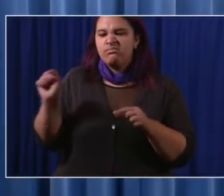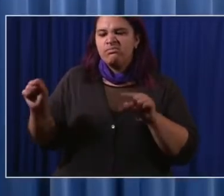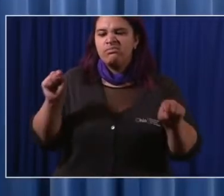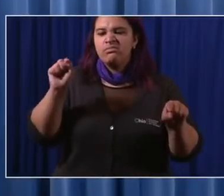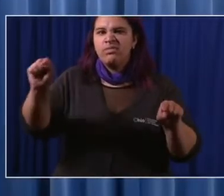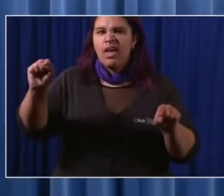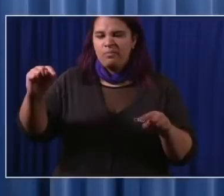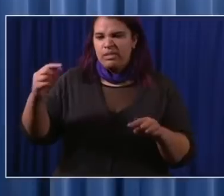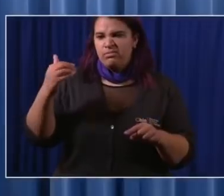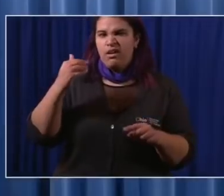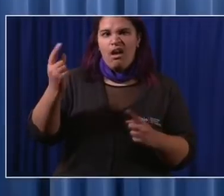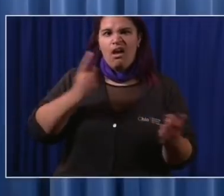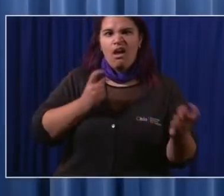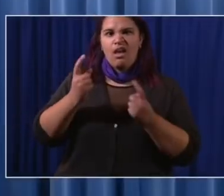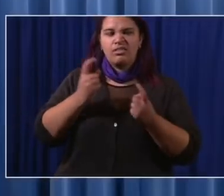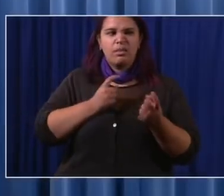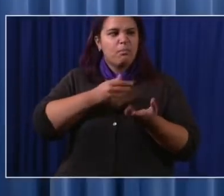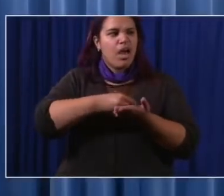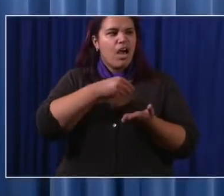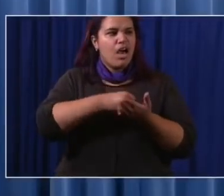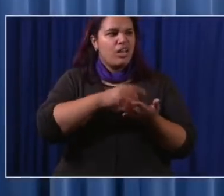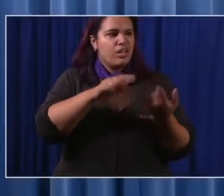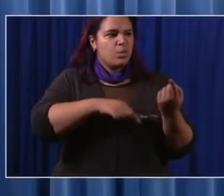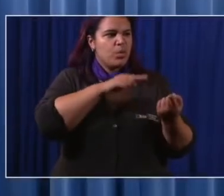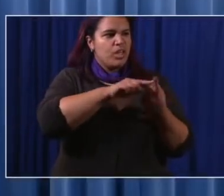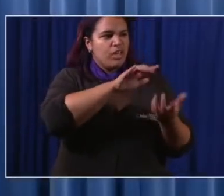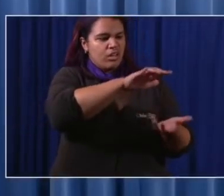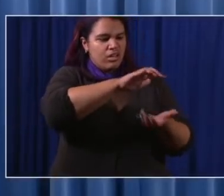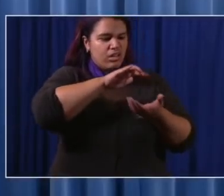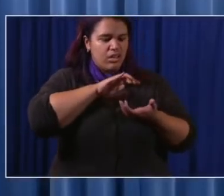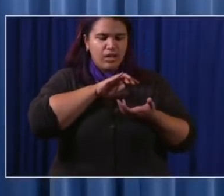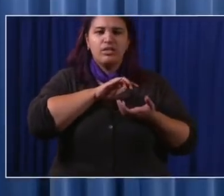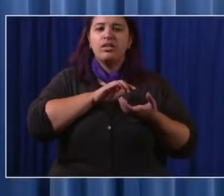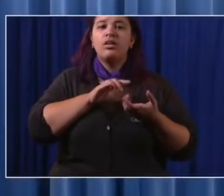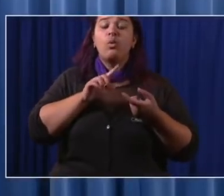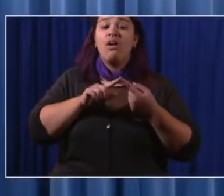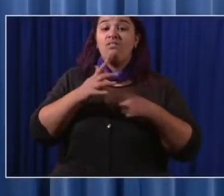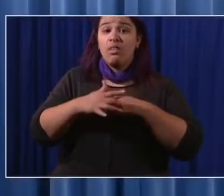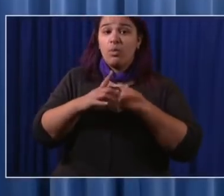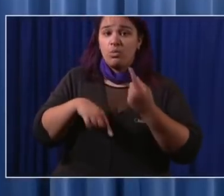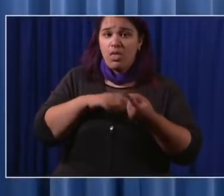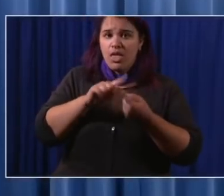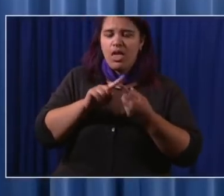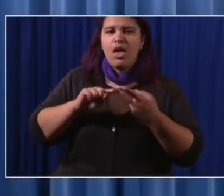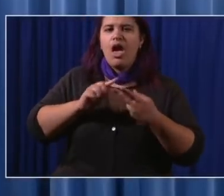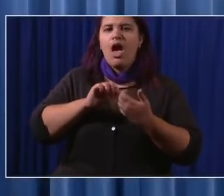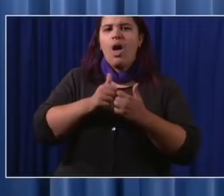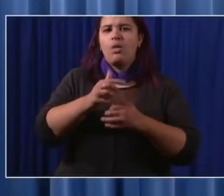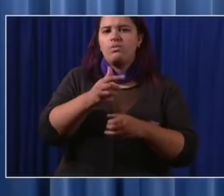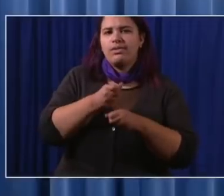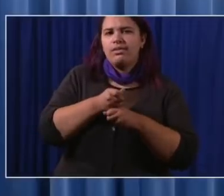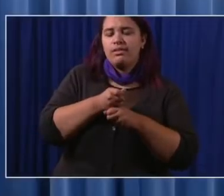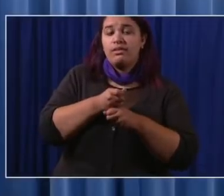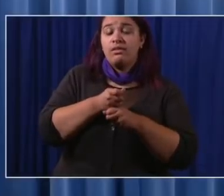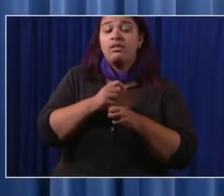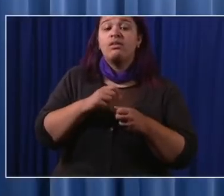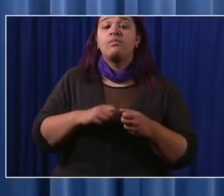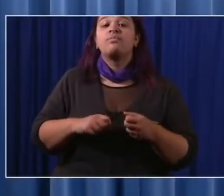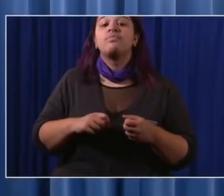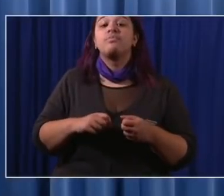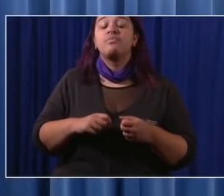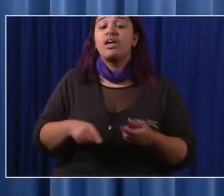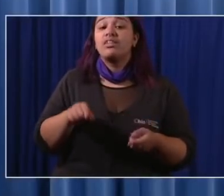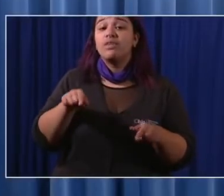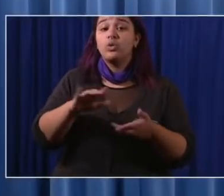the pie. When will this money be available? How can they go about getting this? And if school districts are going to be doing a higher level